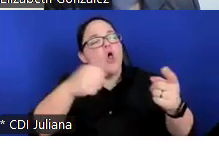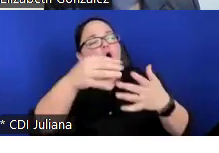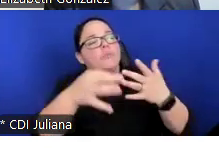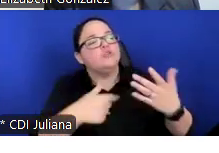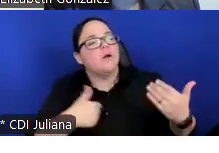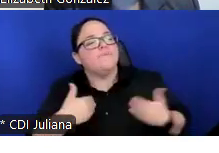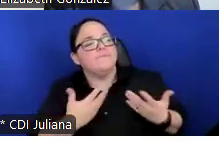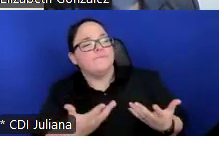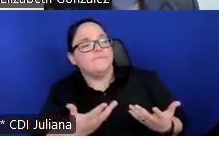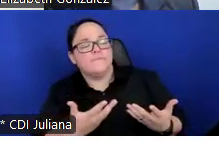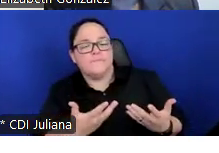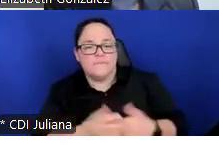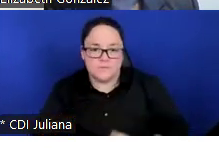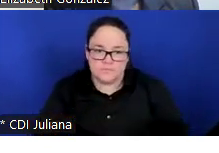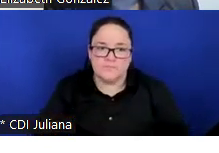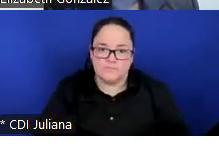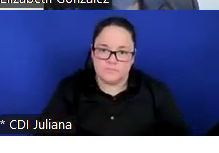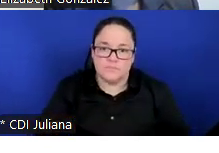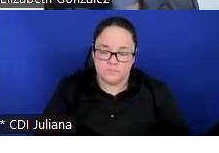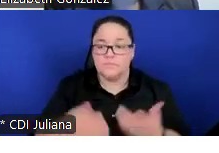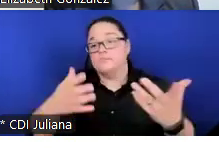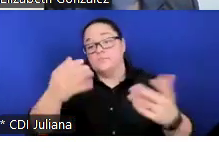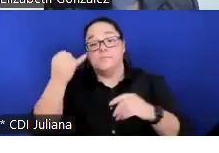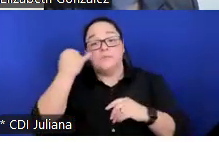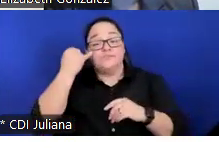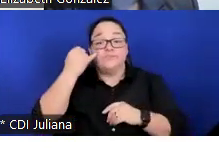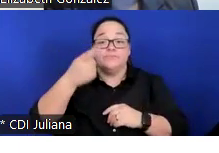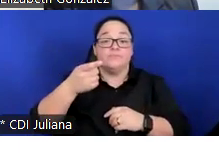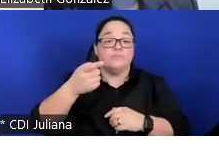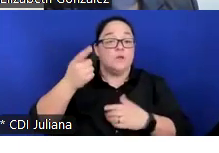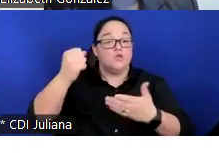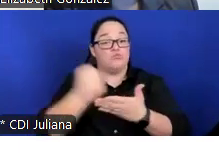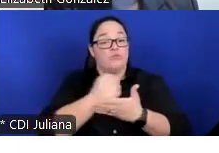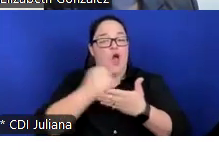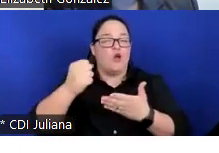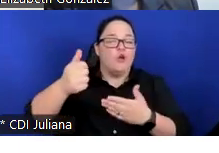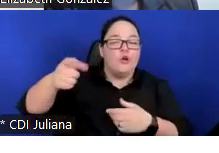If creditors are harassing you, you can send a no-contact letter.